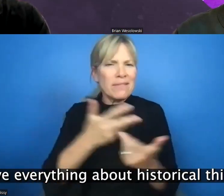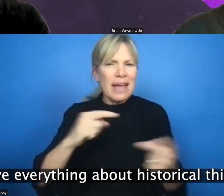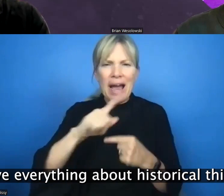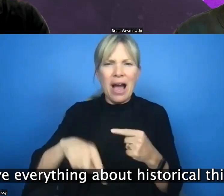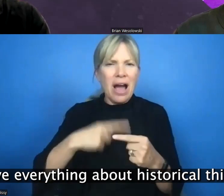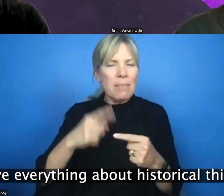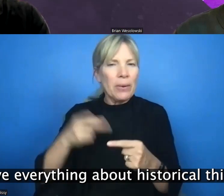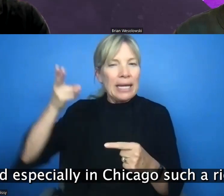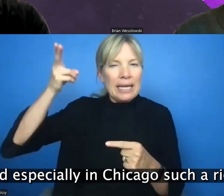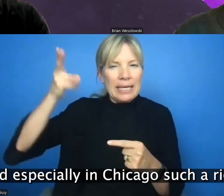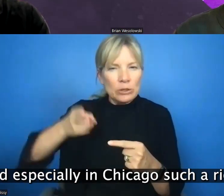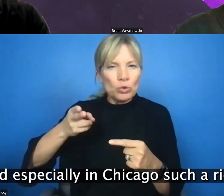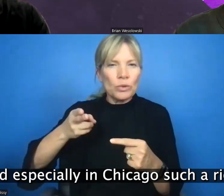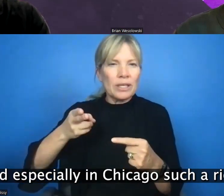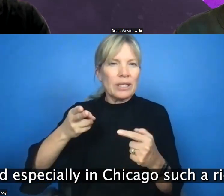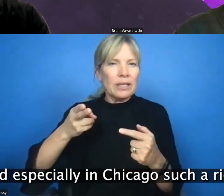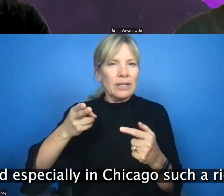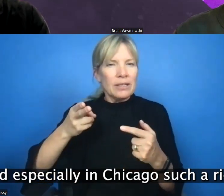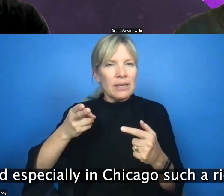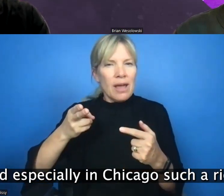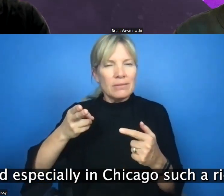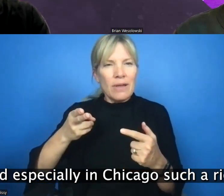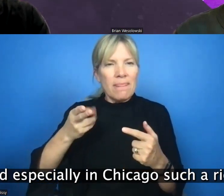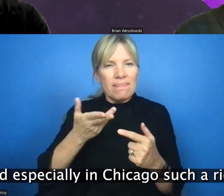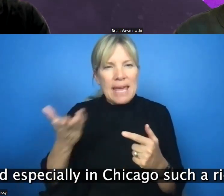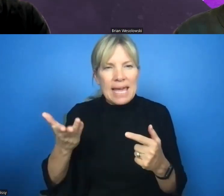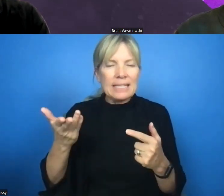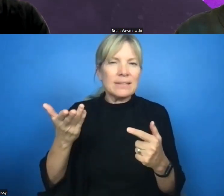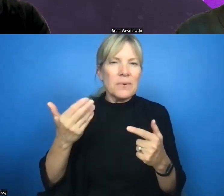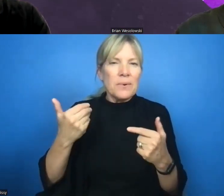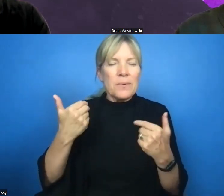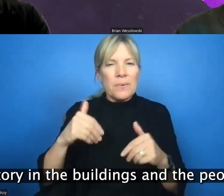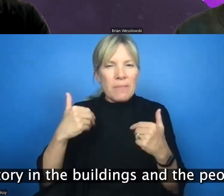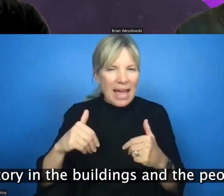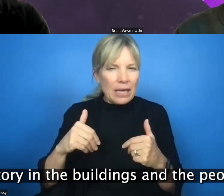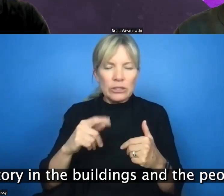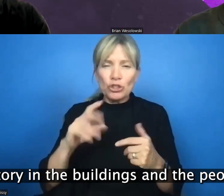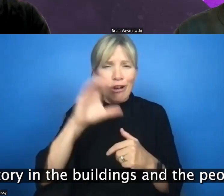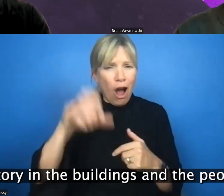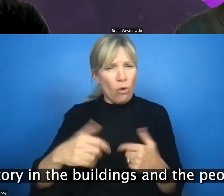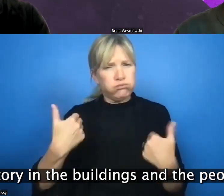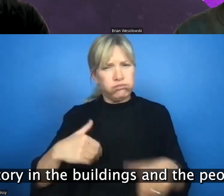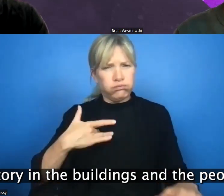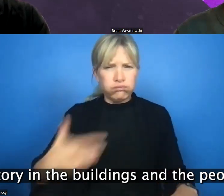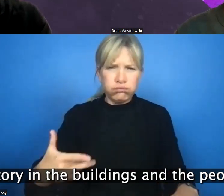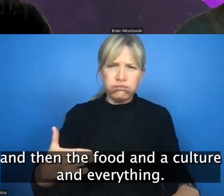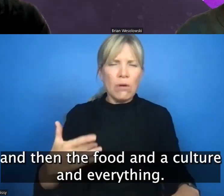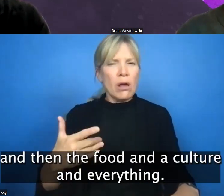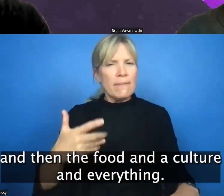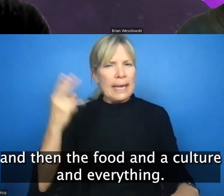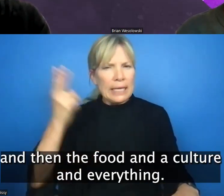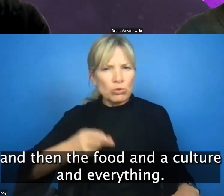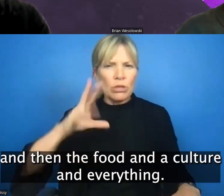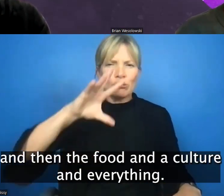about historical things, and especially in Chicago, such a rich the history in the buildings and the people and